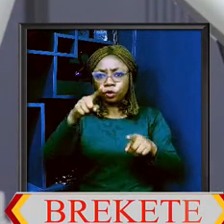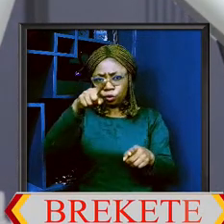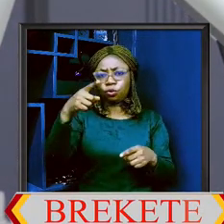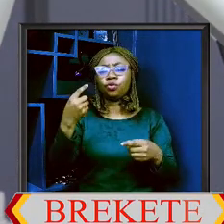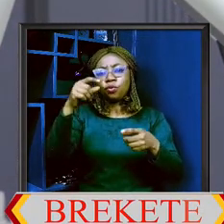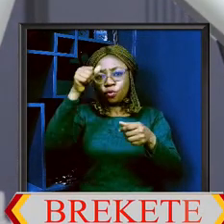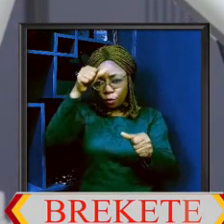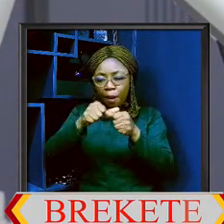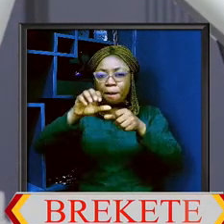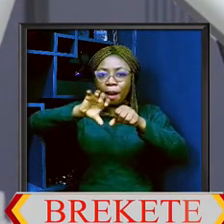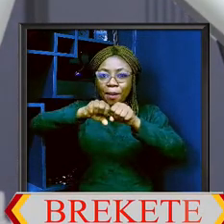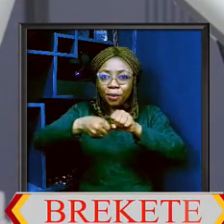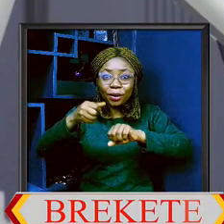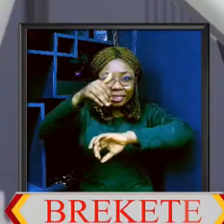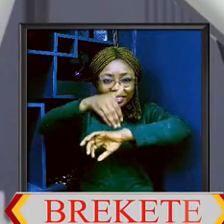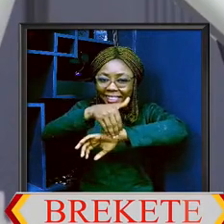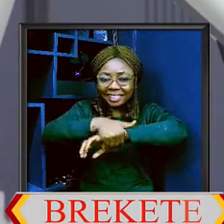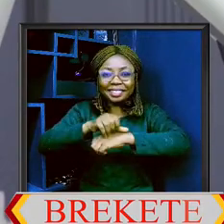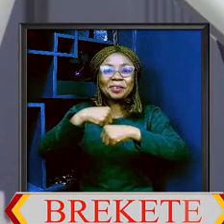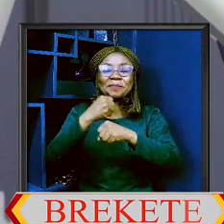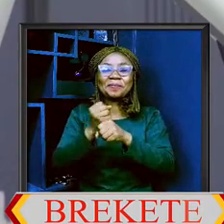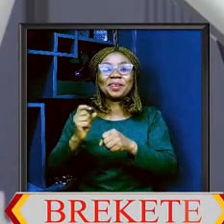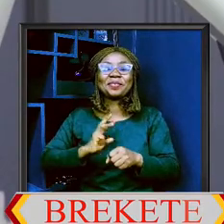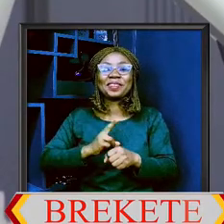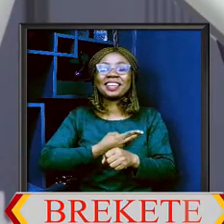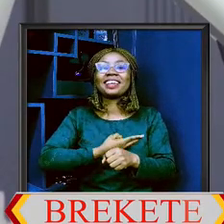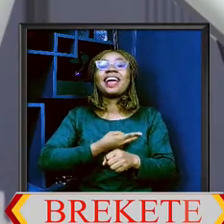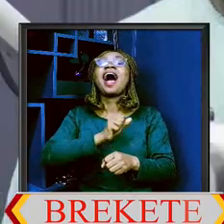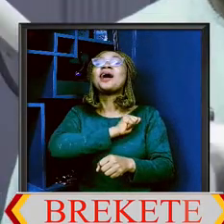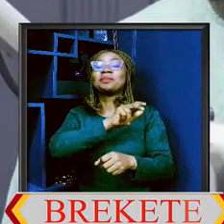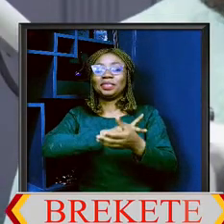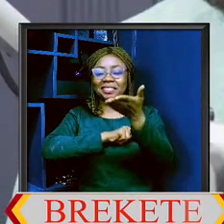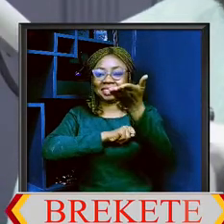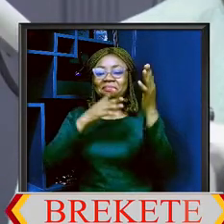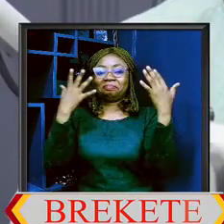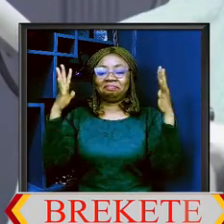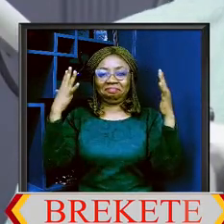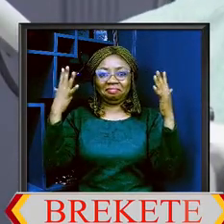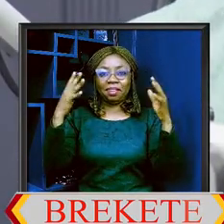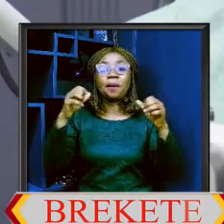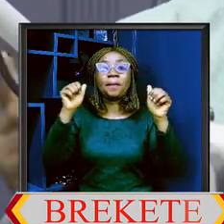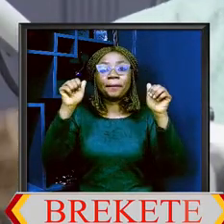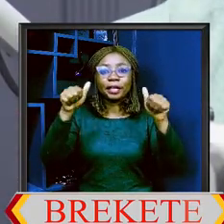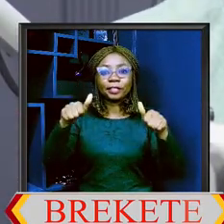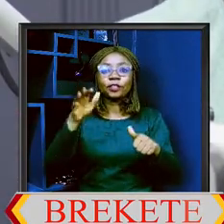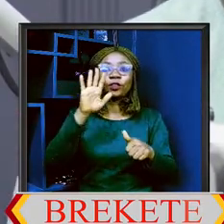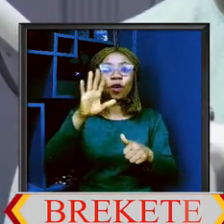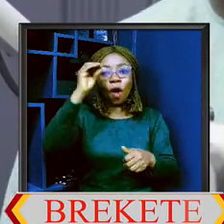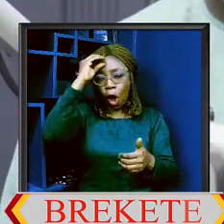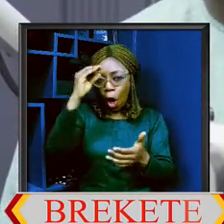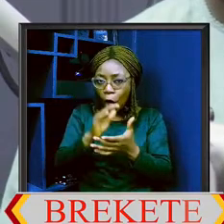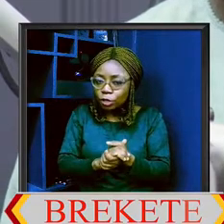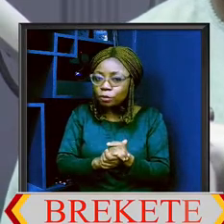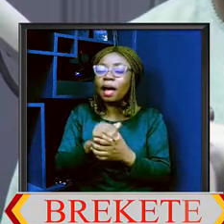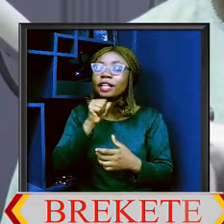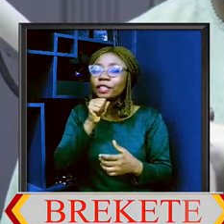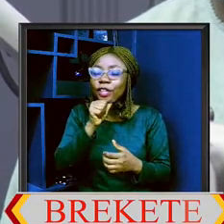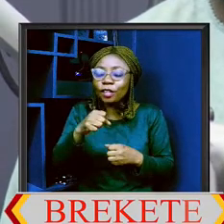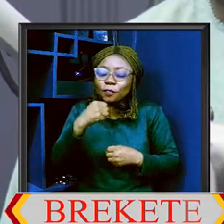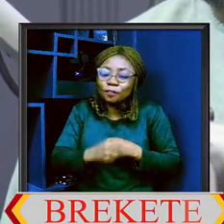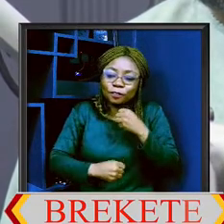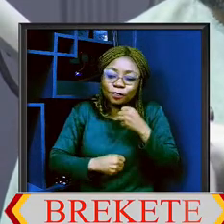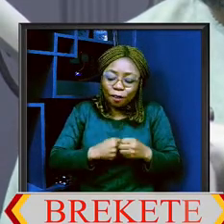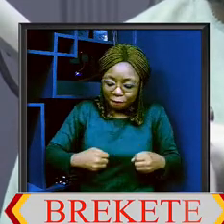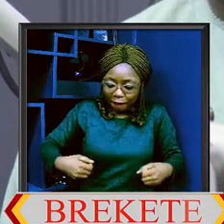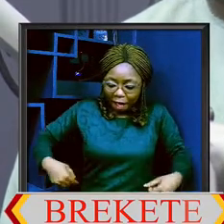make we appreciate them Madam yes sir may your husband never suffer waste pain